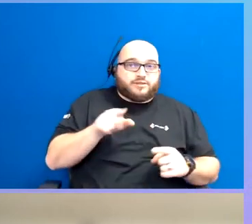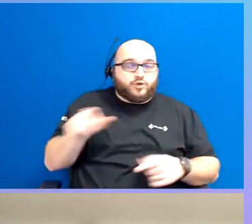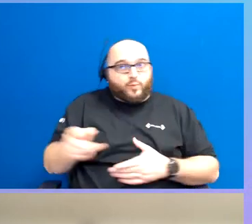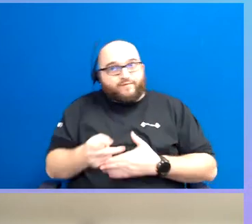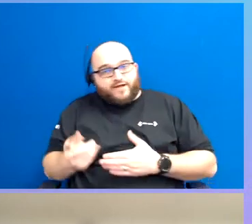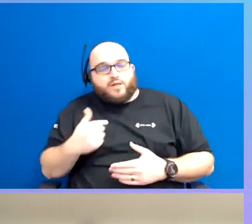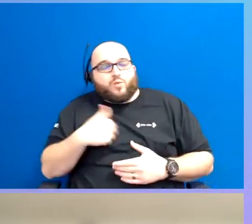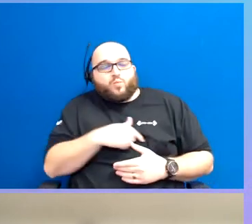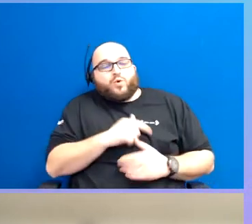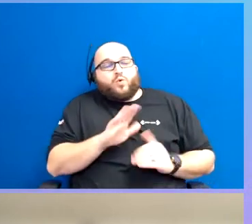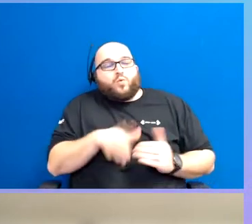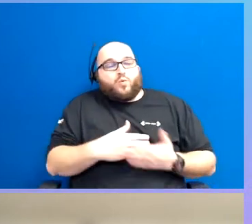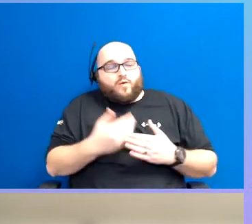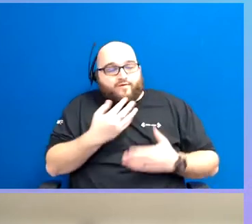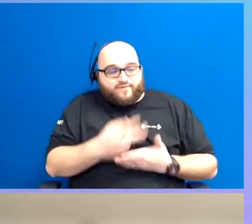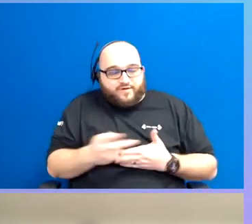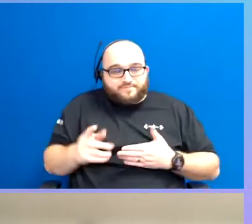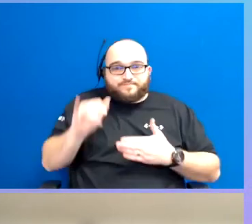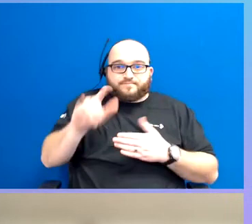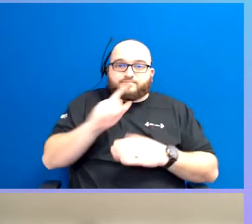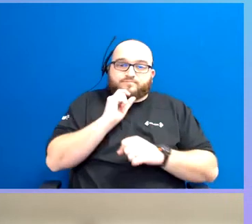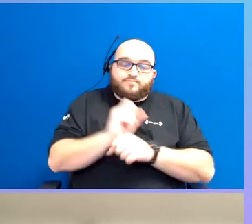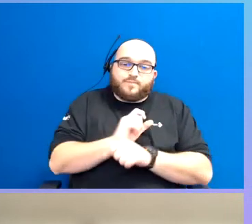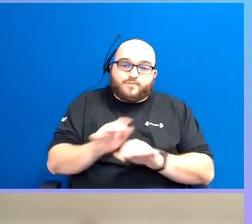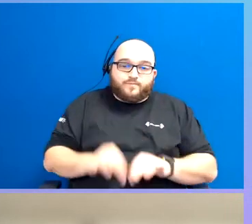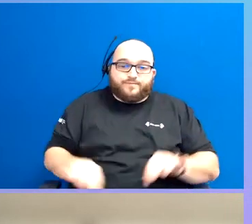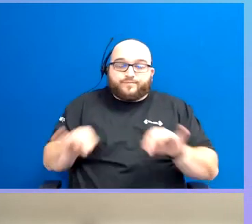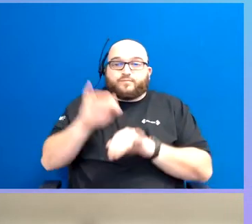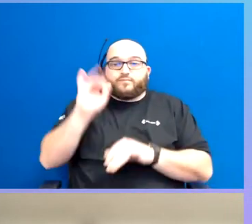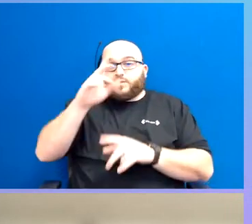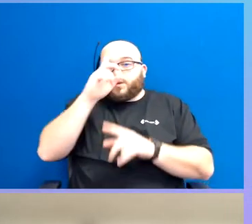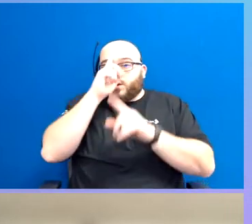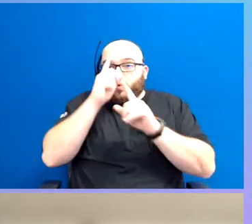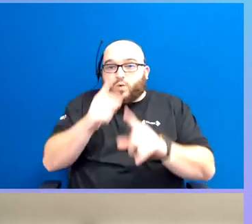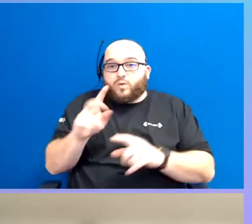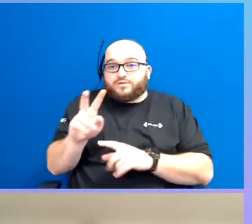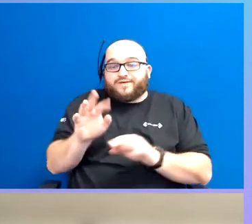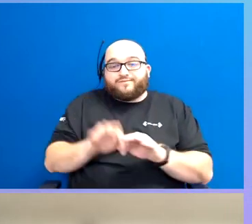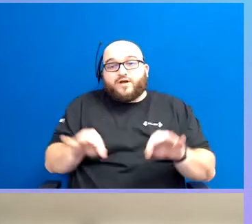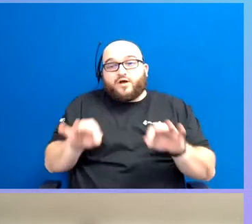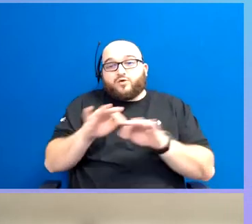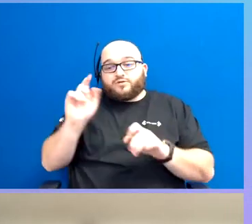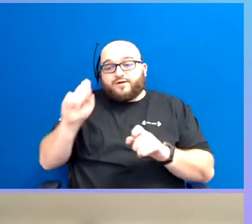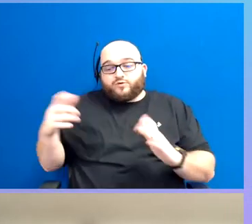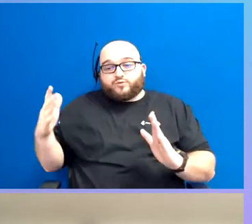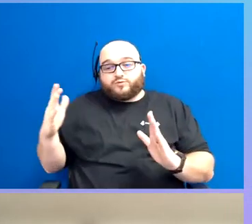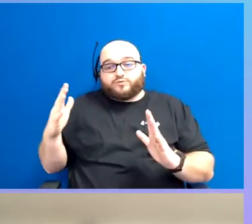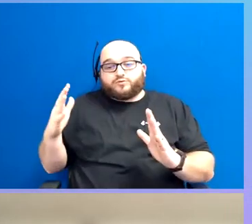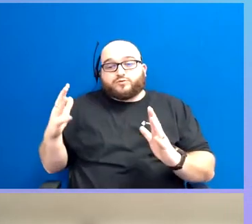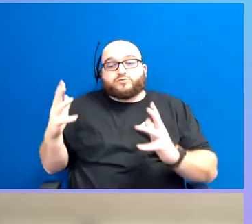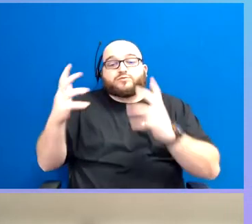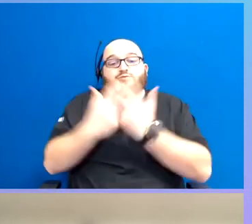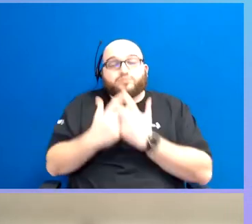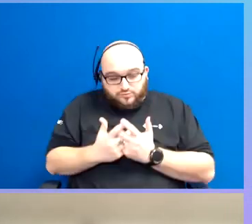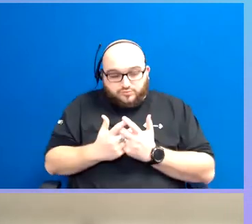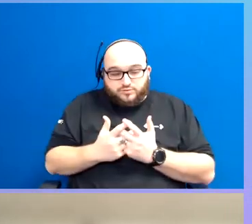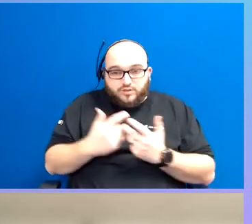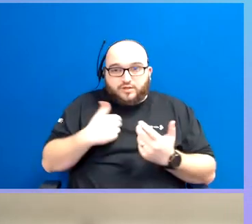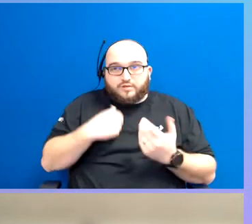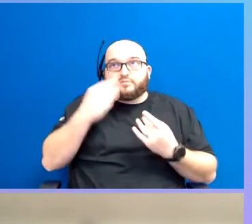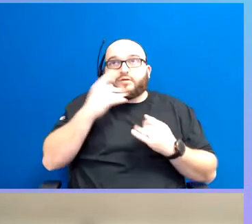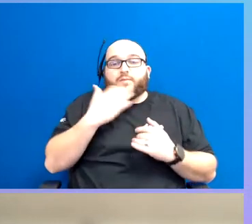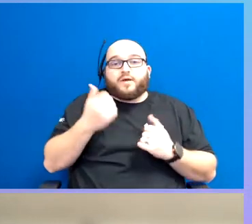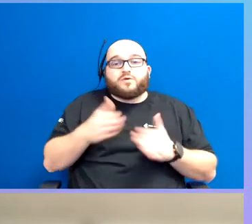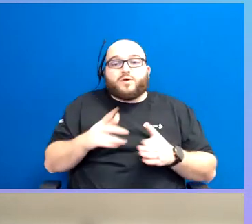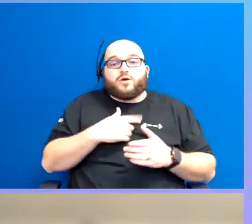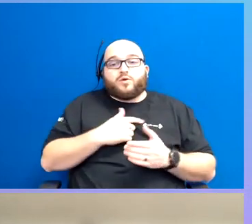key. And it's really important to align these goals and values together. And I was trying to think how best to convey this, and I found this